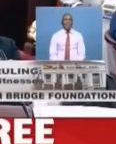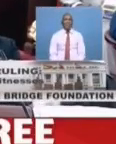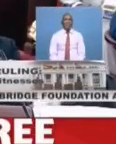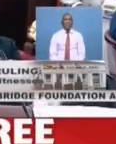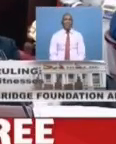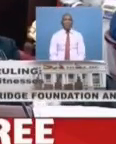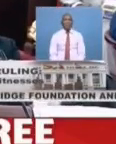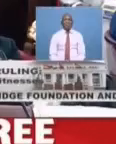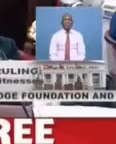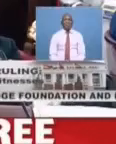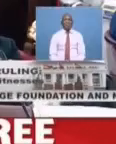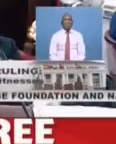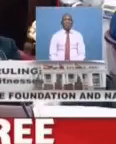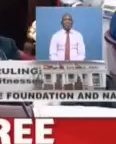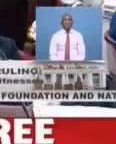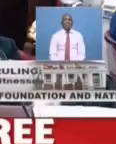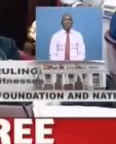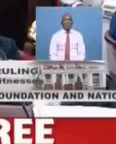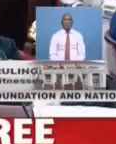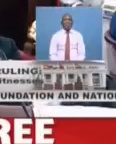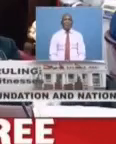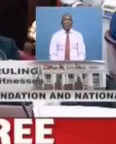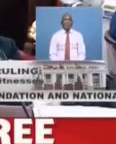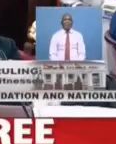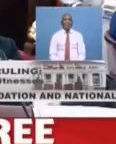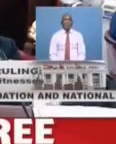to indicate why,